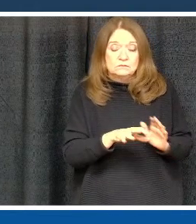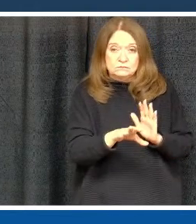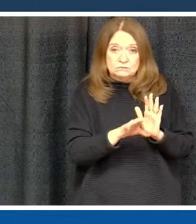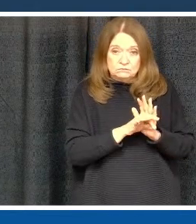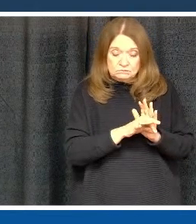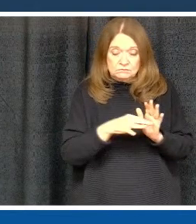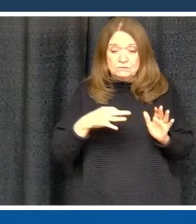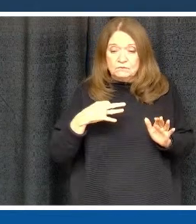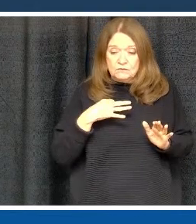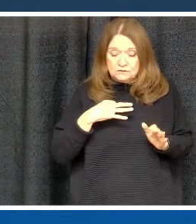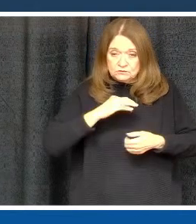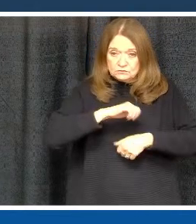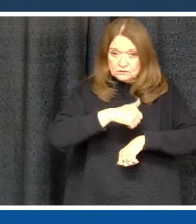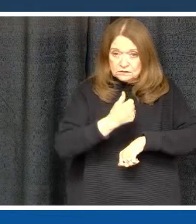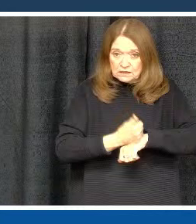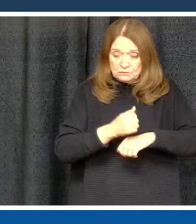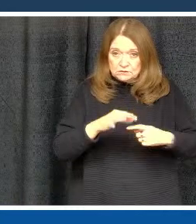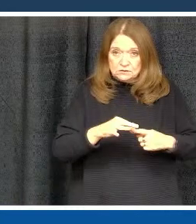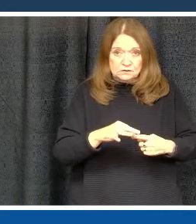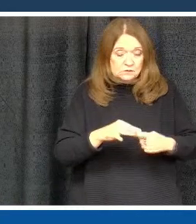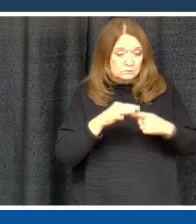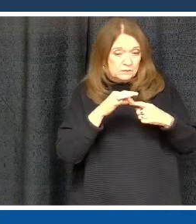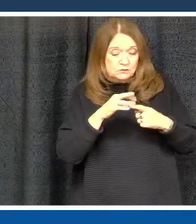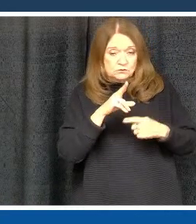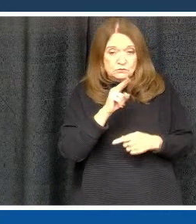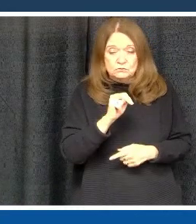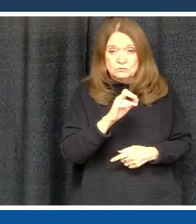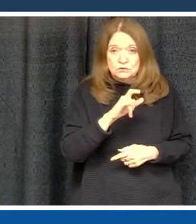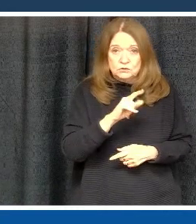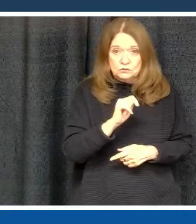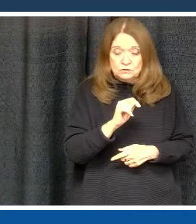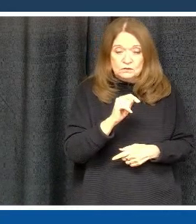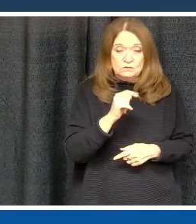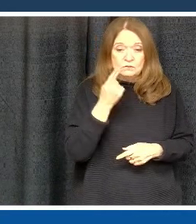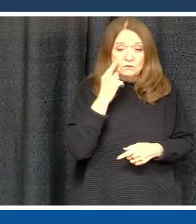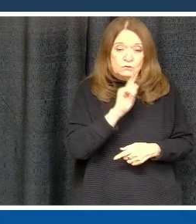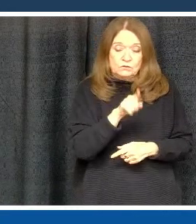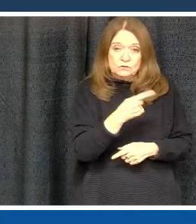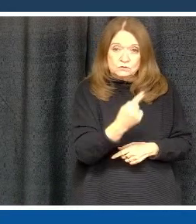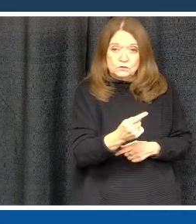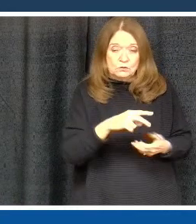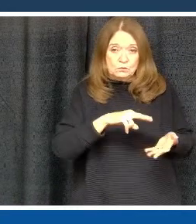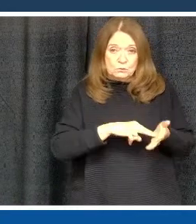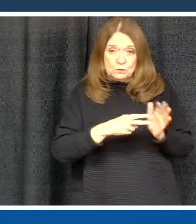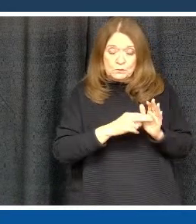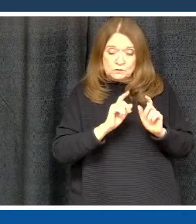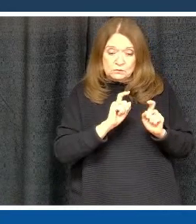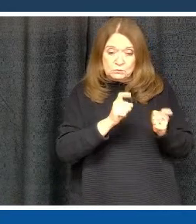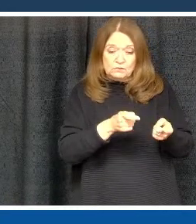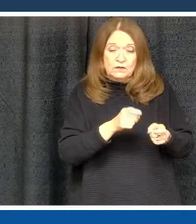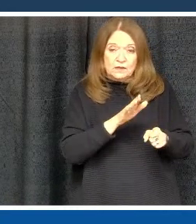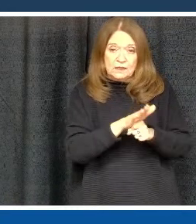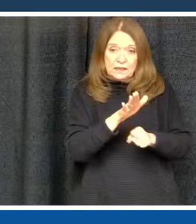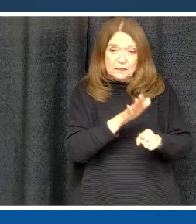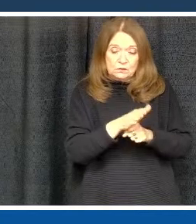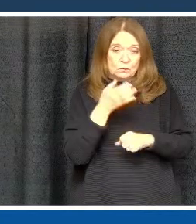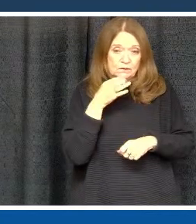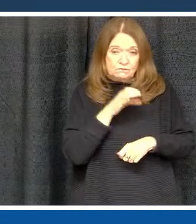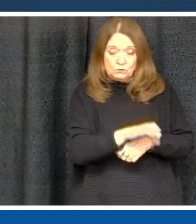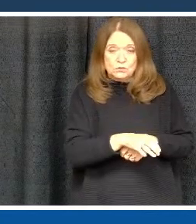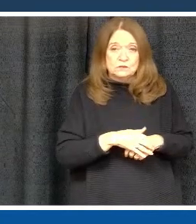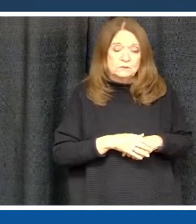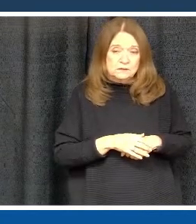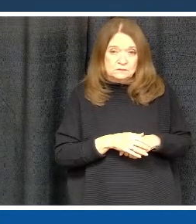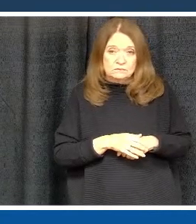metropolitan government may establish a special enforcement unit for the sole purpose of providing adequate enforcement relative